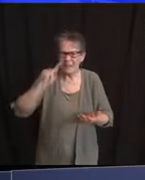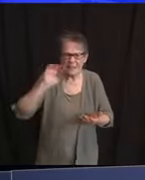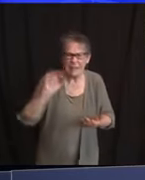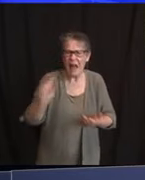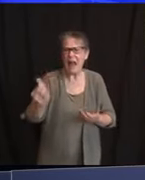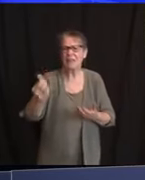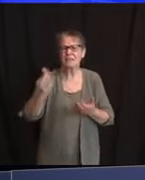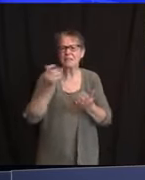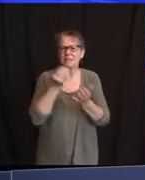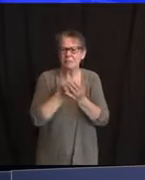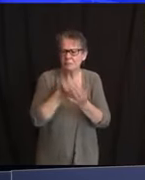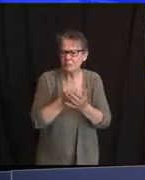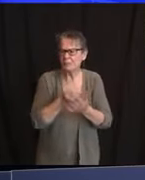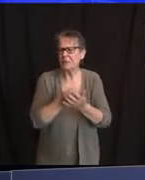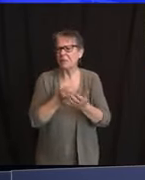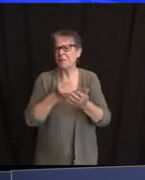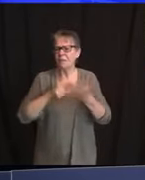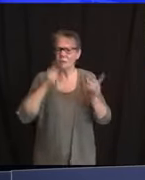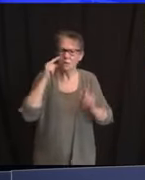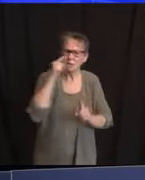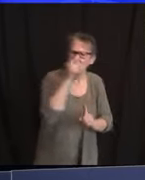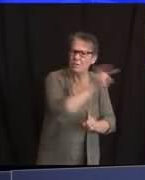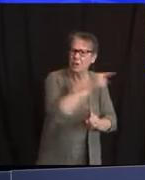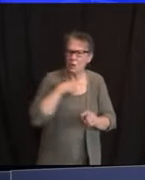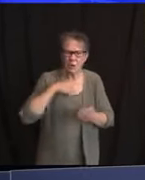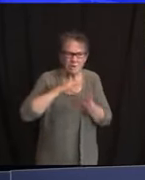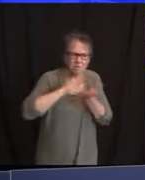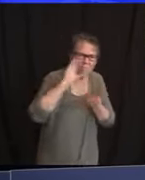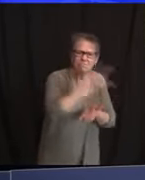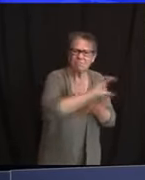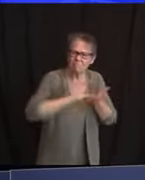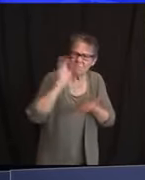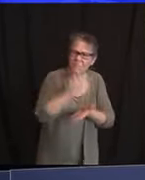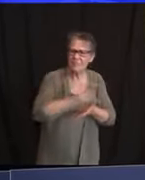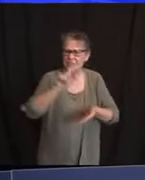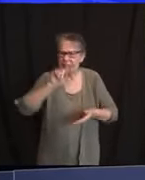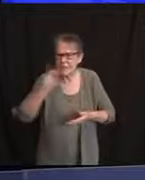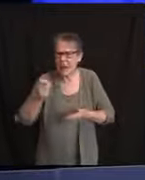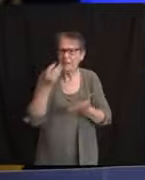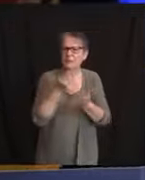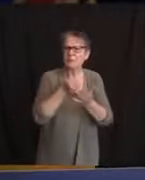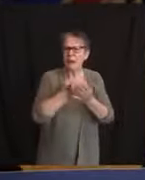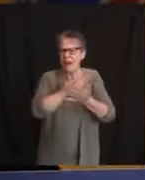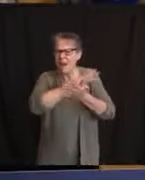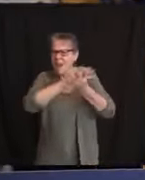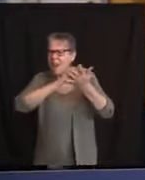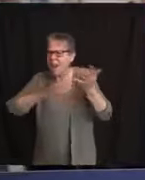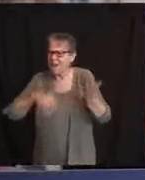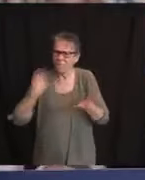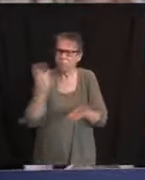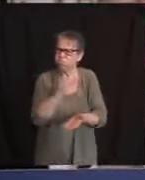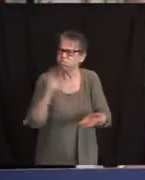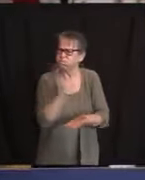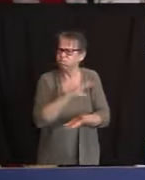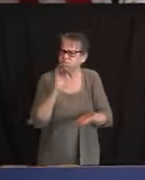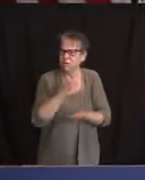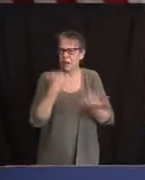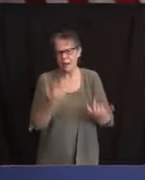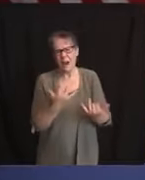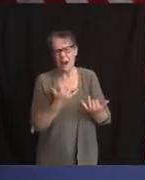regard with the president to seek the type of solutions we want. Amen. Amen. This is not politics, but this would go